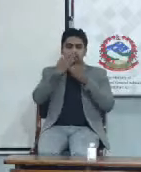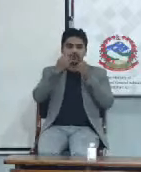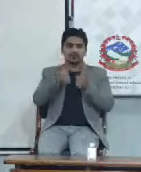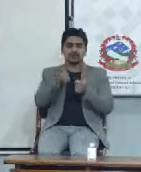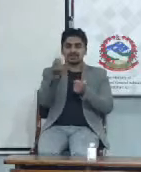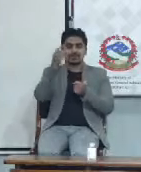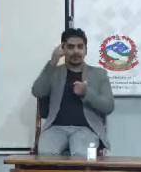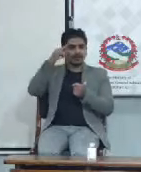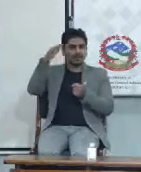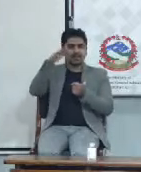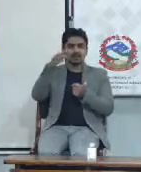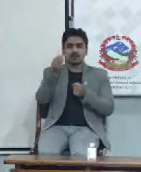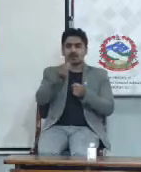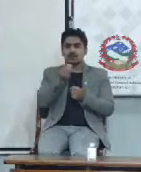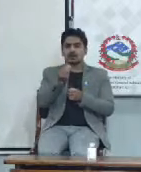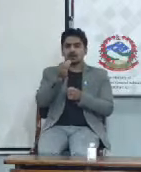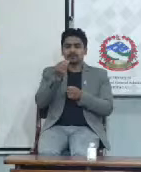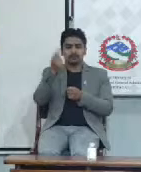example.